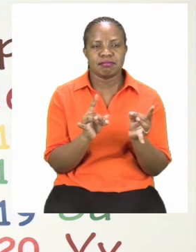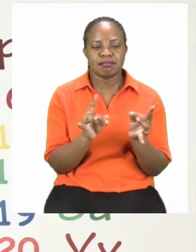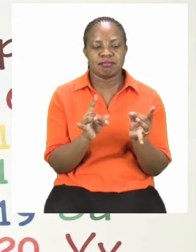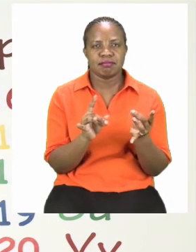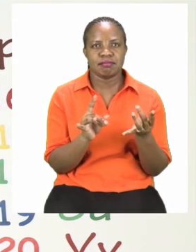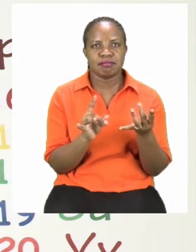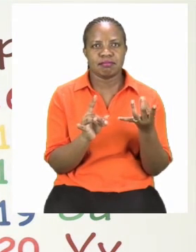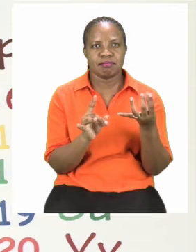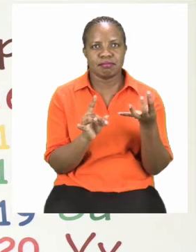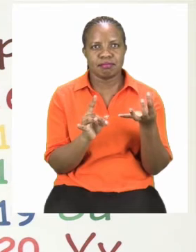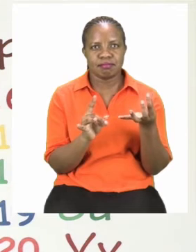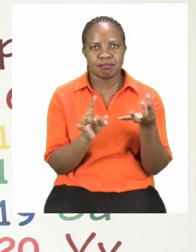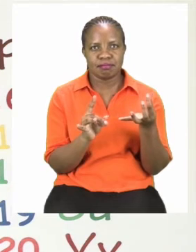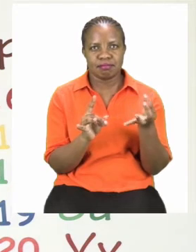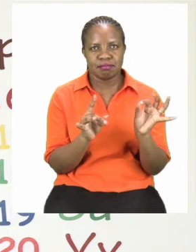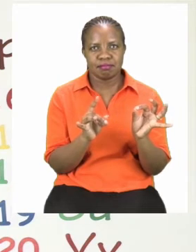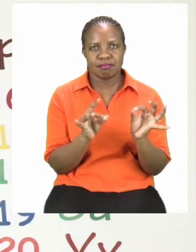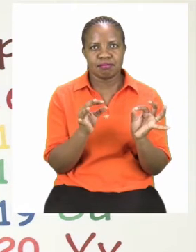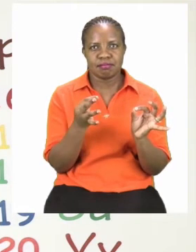17,